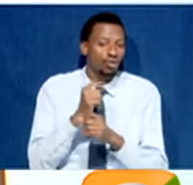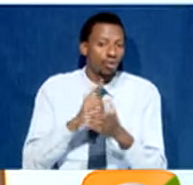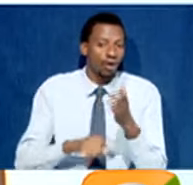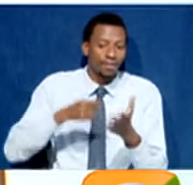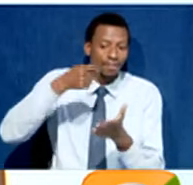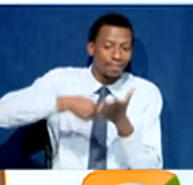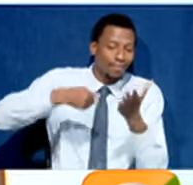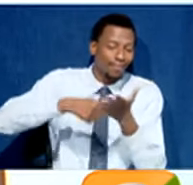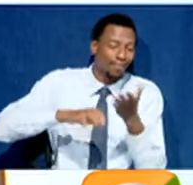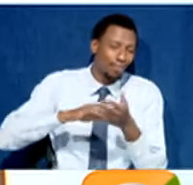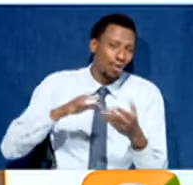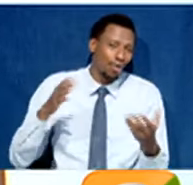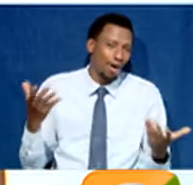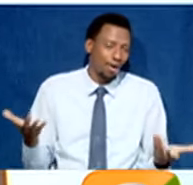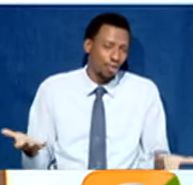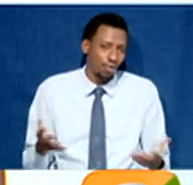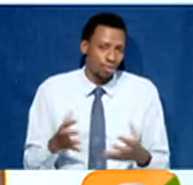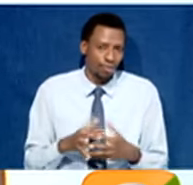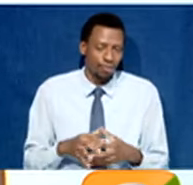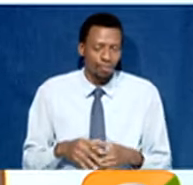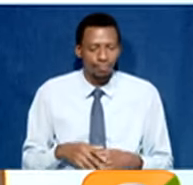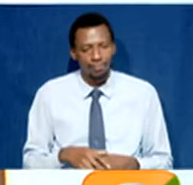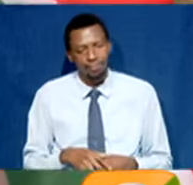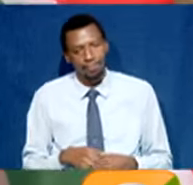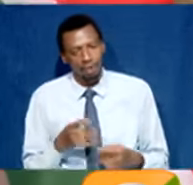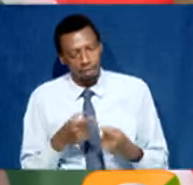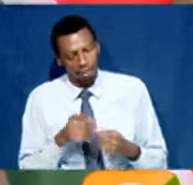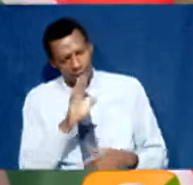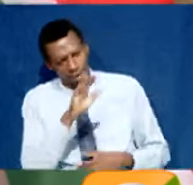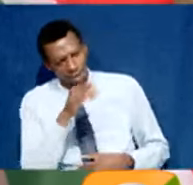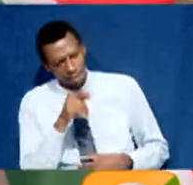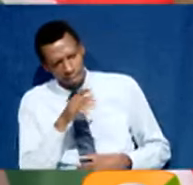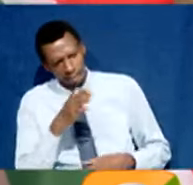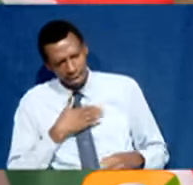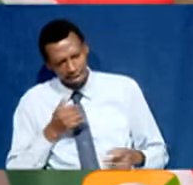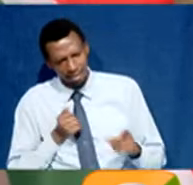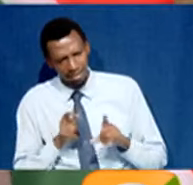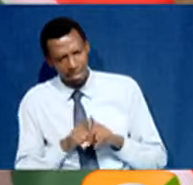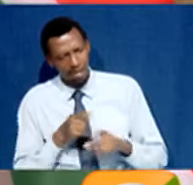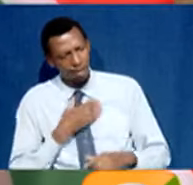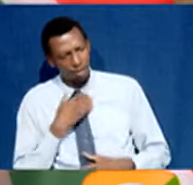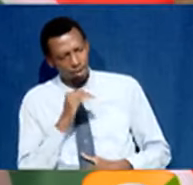taxing them further. But let me ask you, my dear sister.